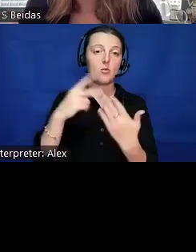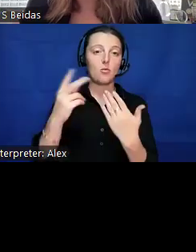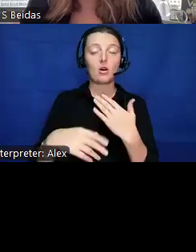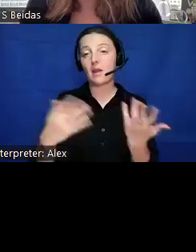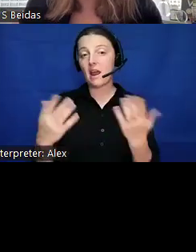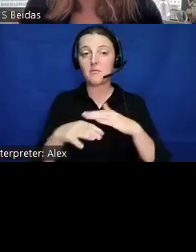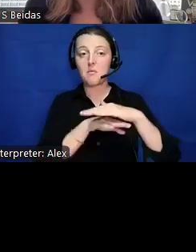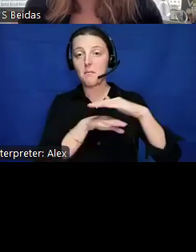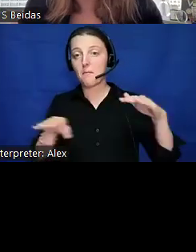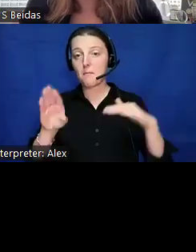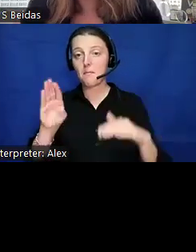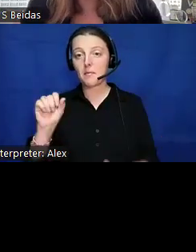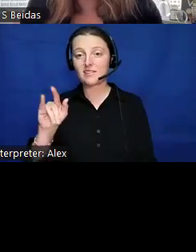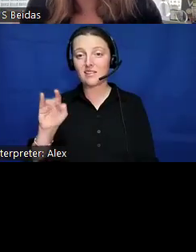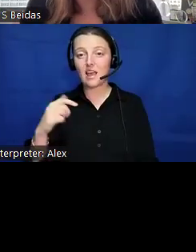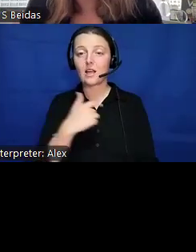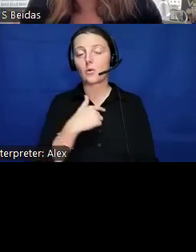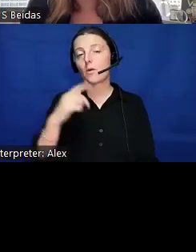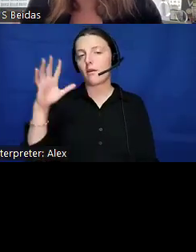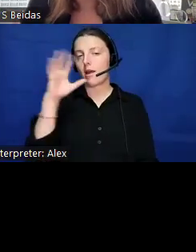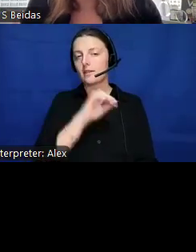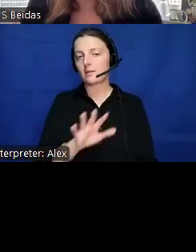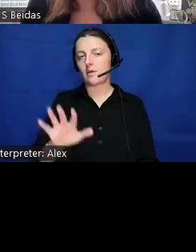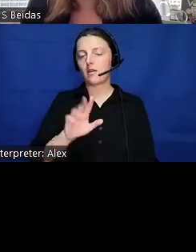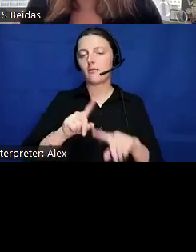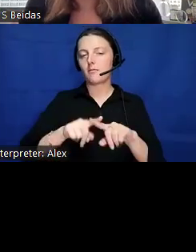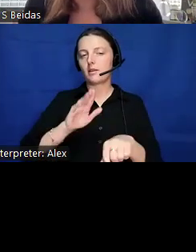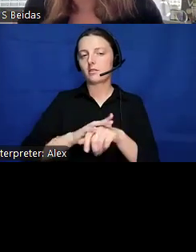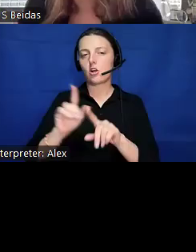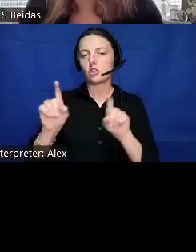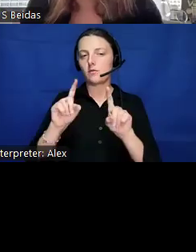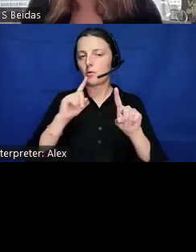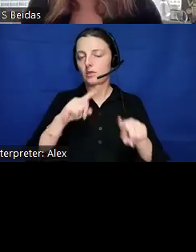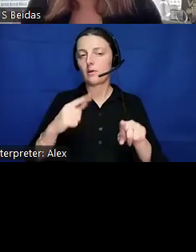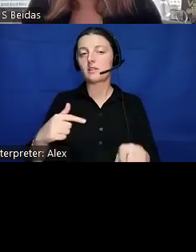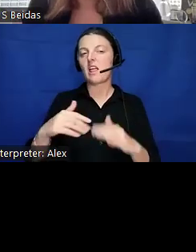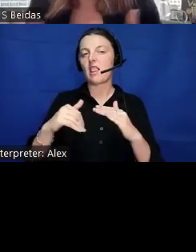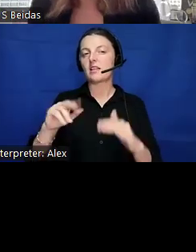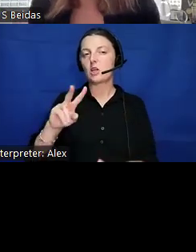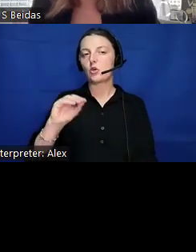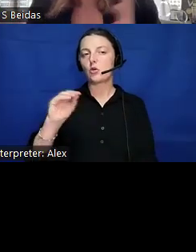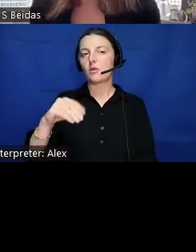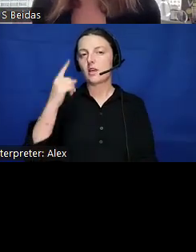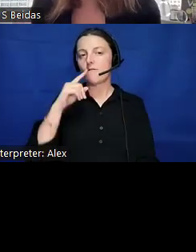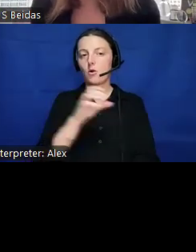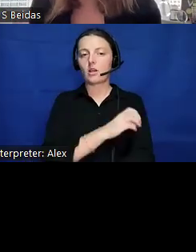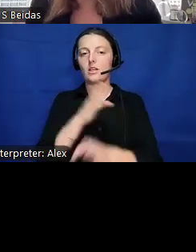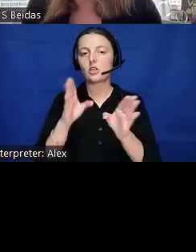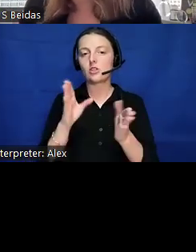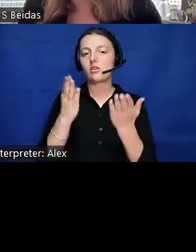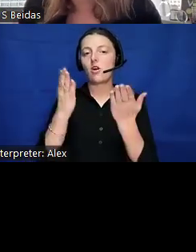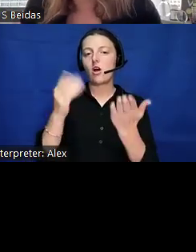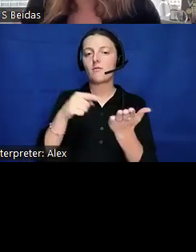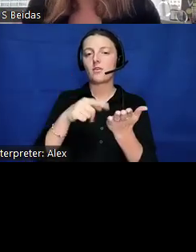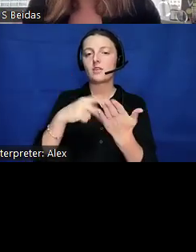baseline, we estimate based on survey response that less than 2% of clinicians are offering this program kind of